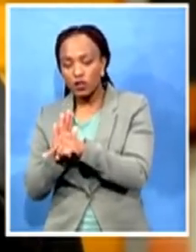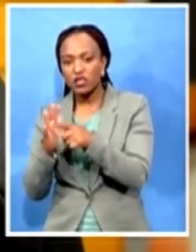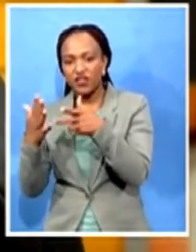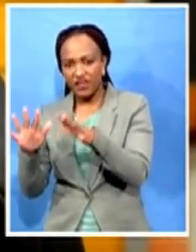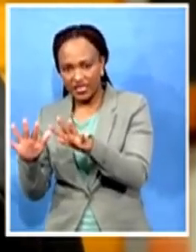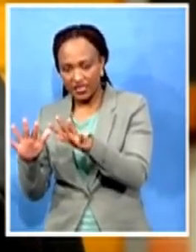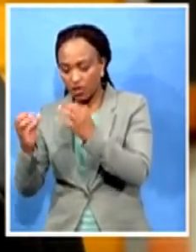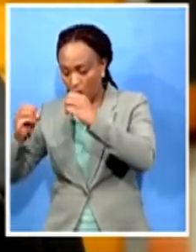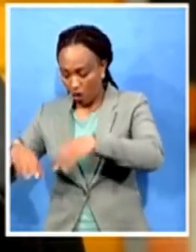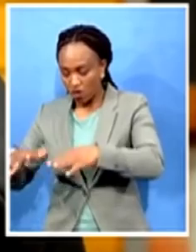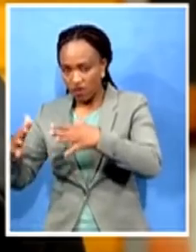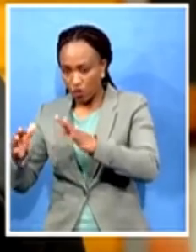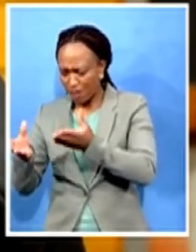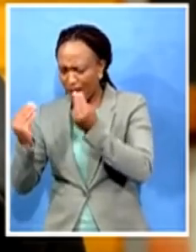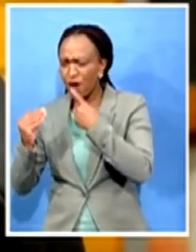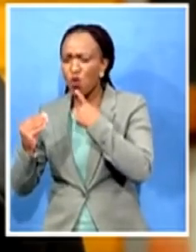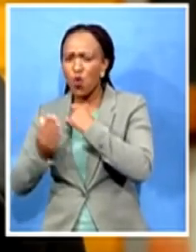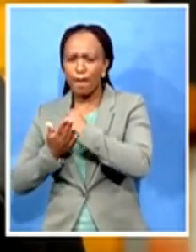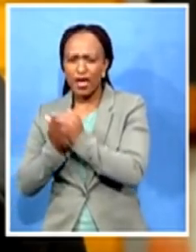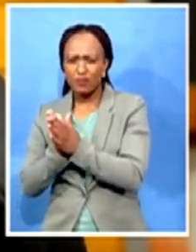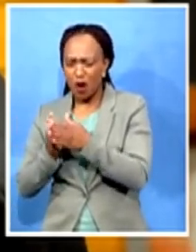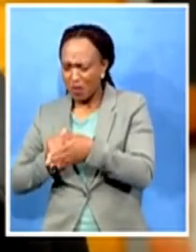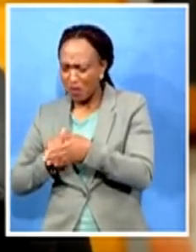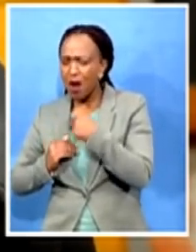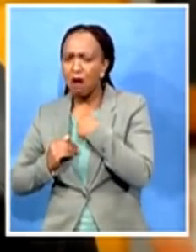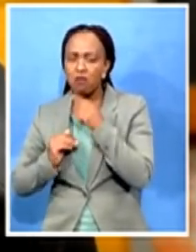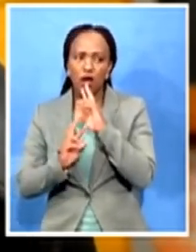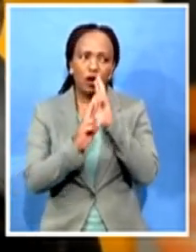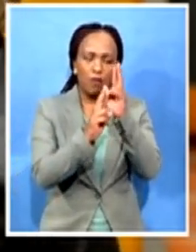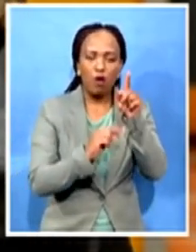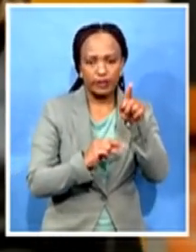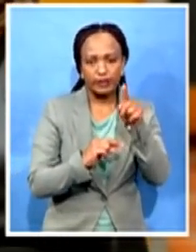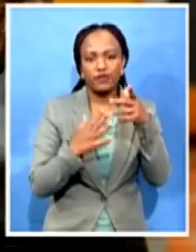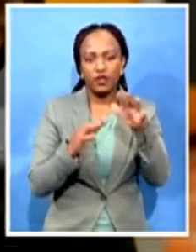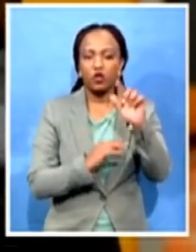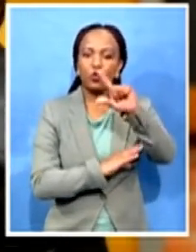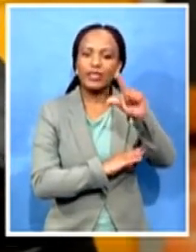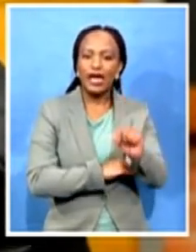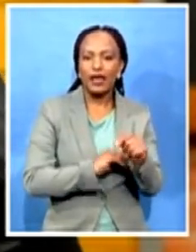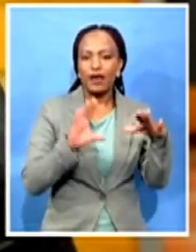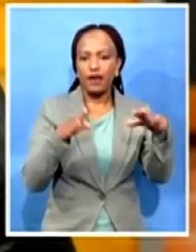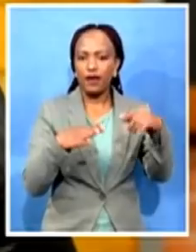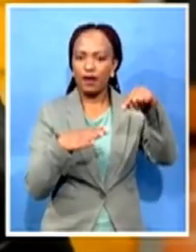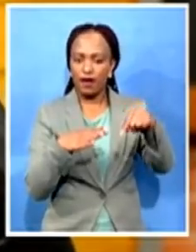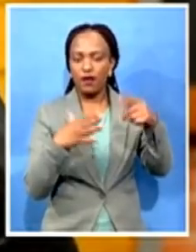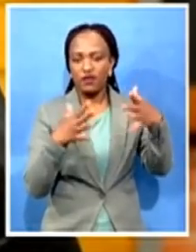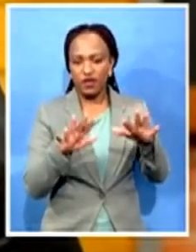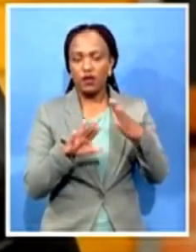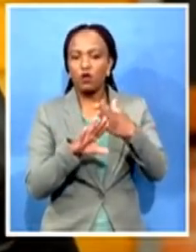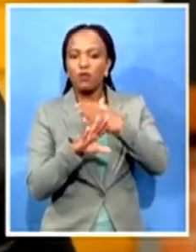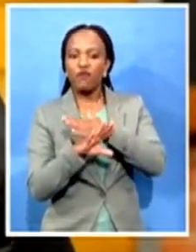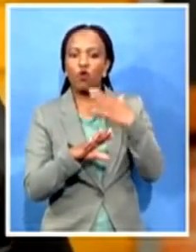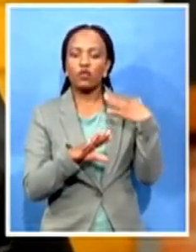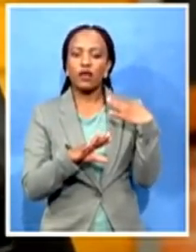missing to the Italian consulate, and we'll give the court the necessary proof. It's in the bail affidavit. The only thing that I find very,